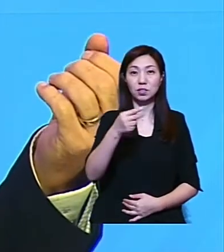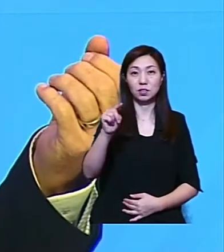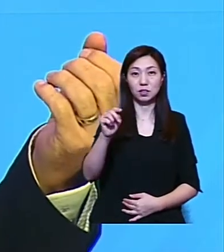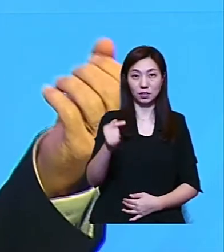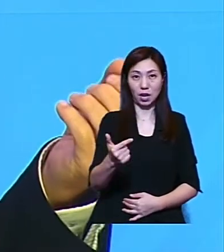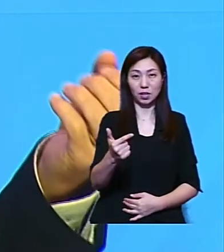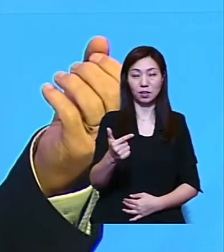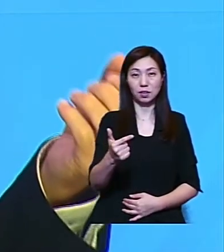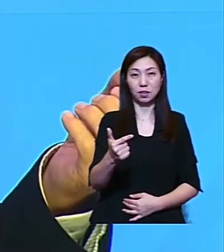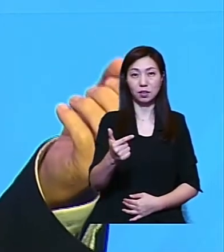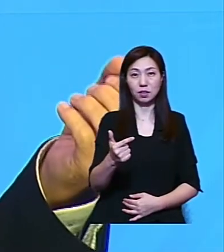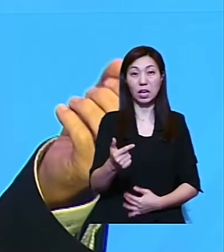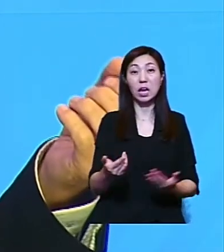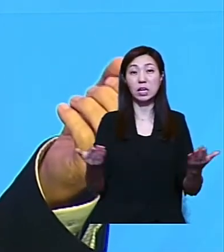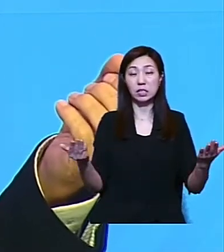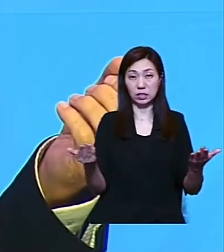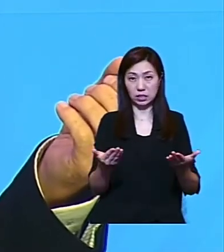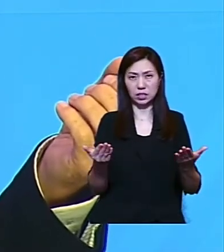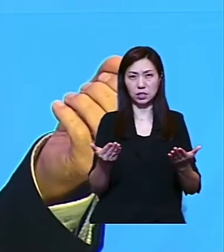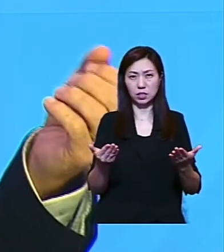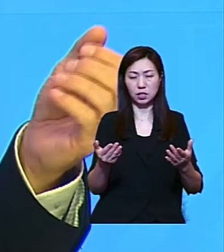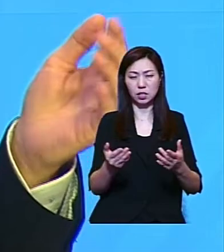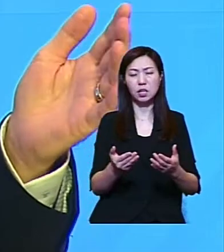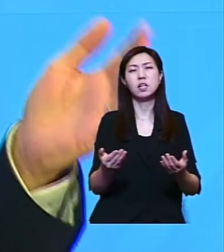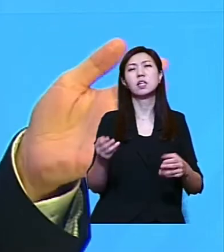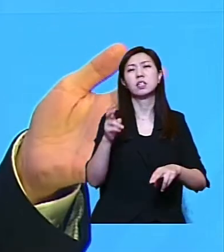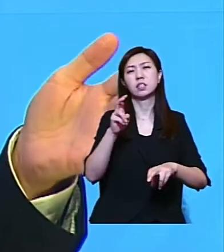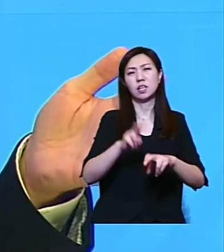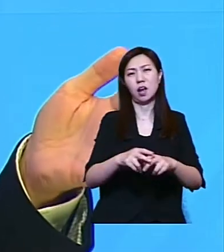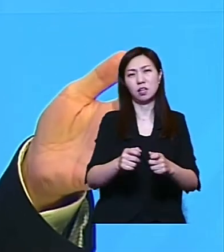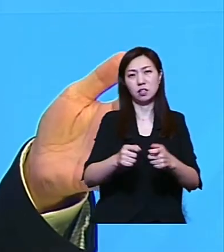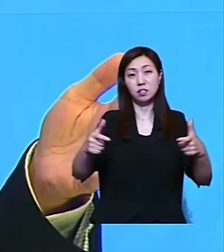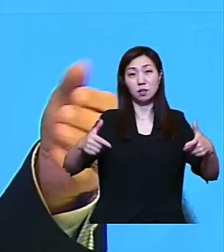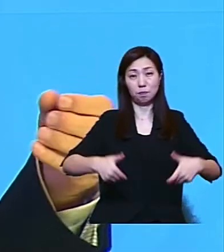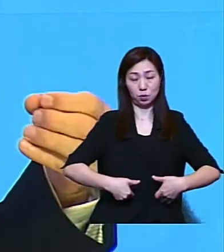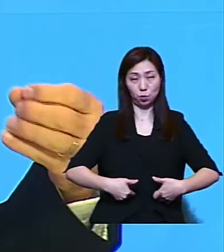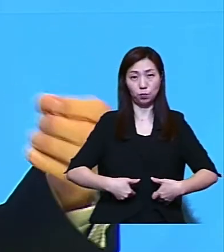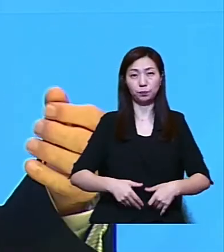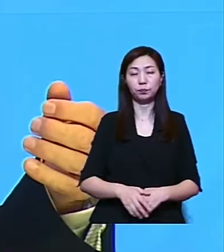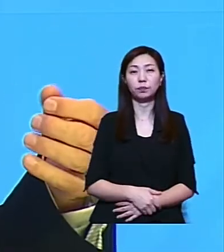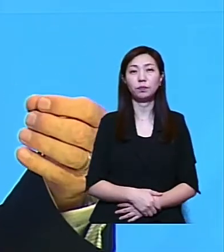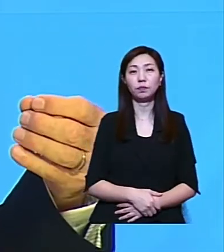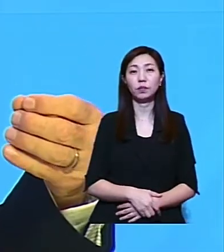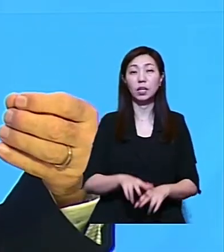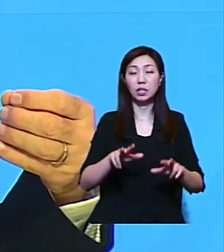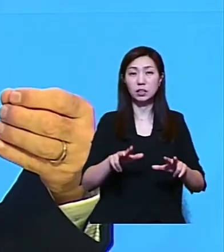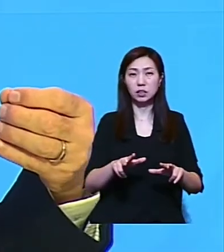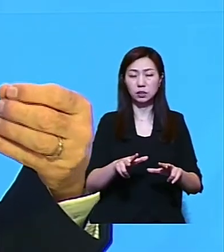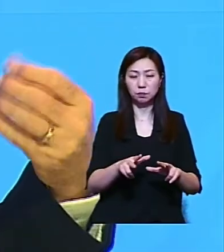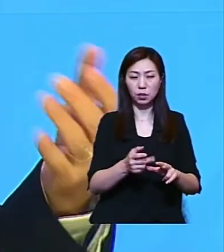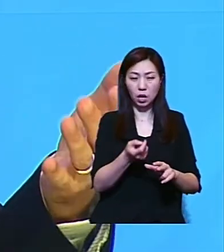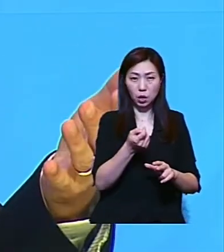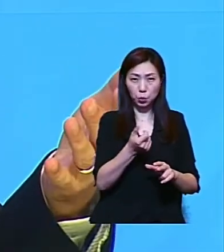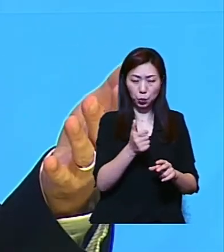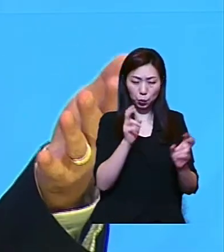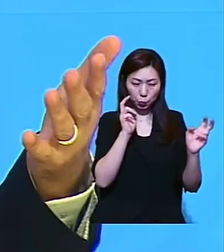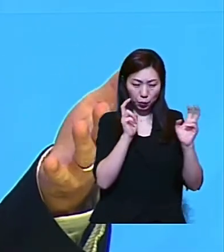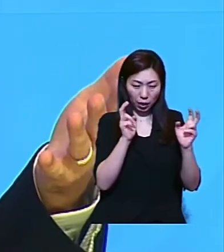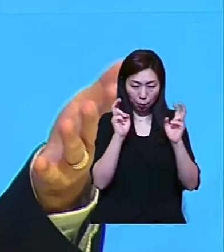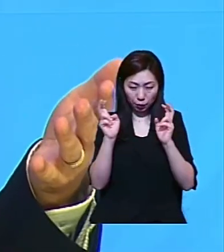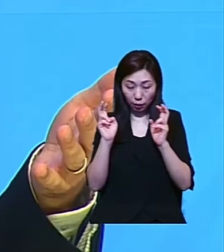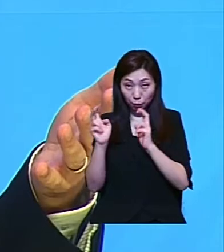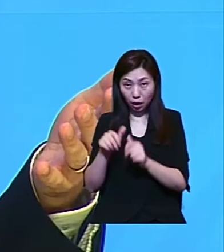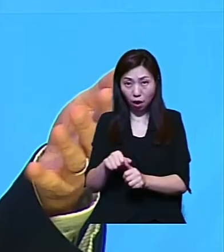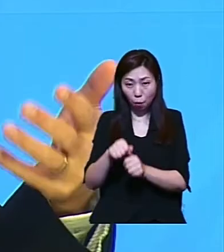by small and medium enterprises. So we have a big focus on stimulating entrepreneurs or